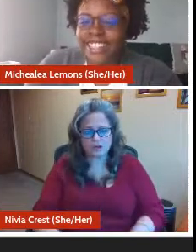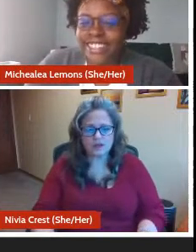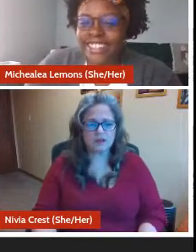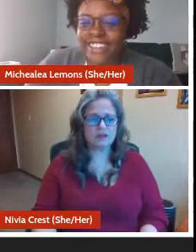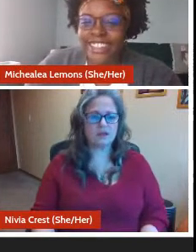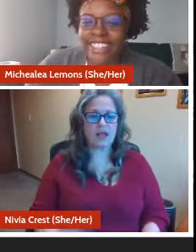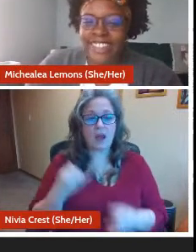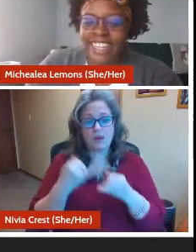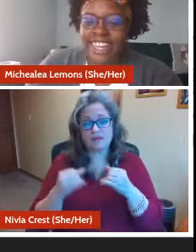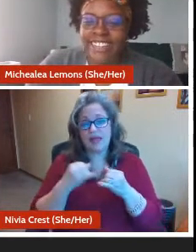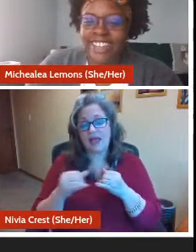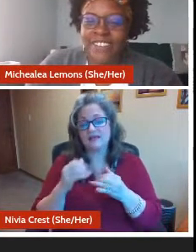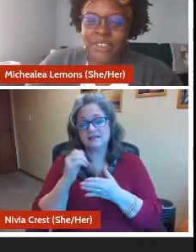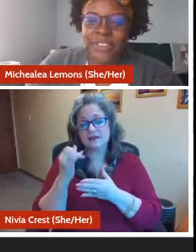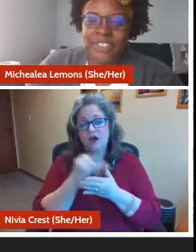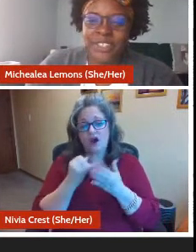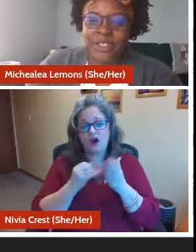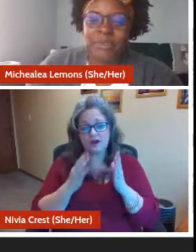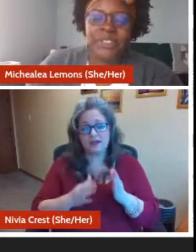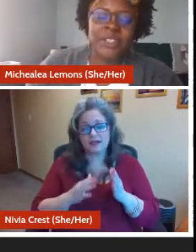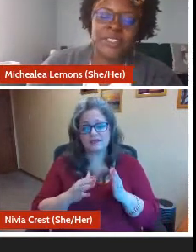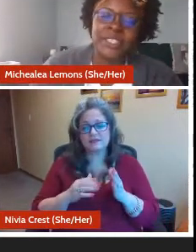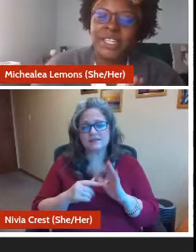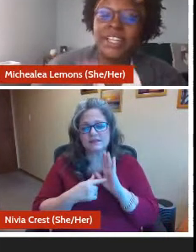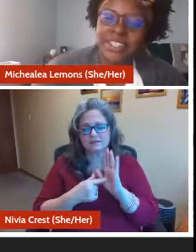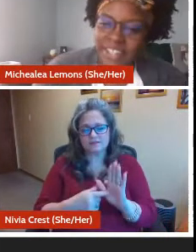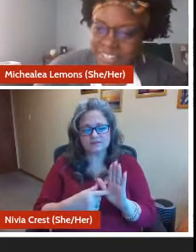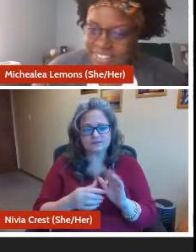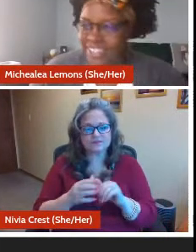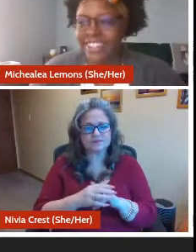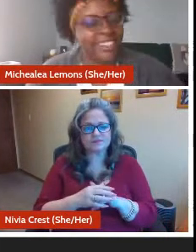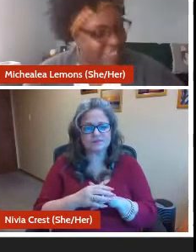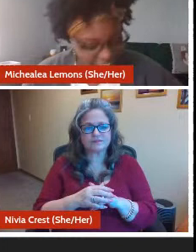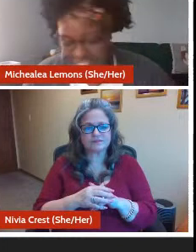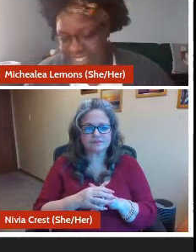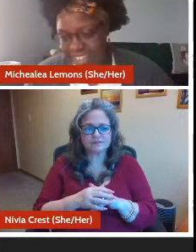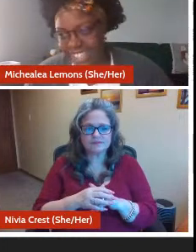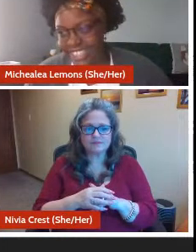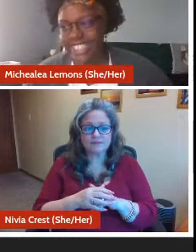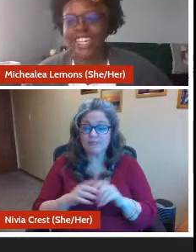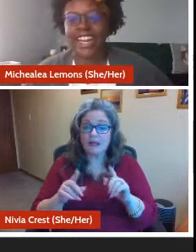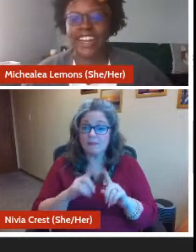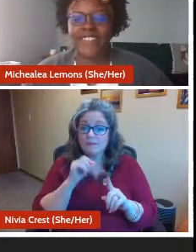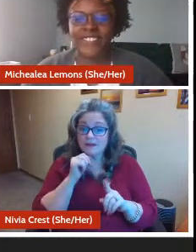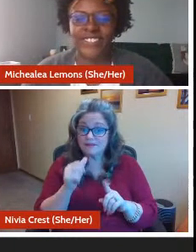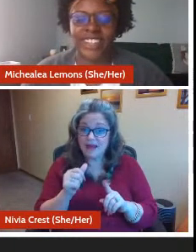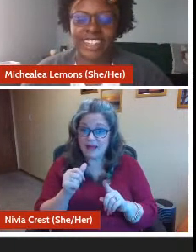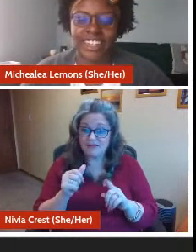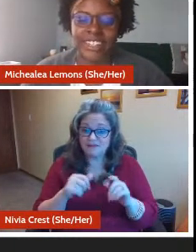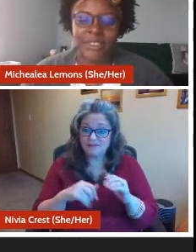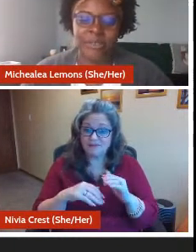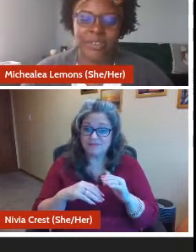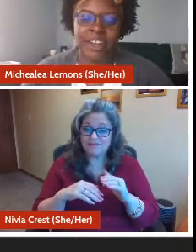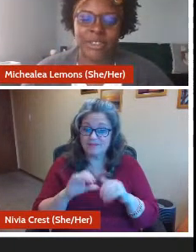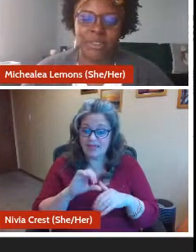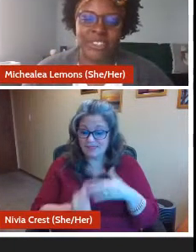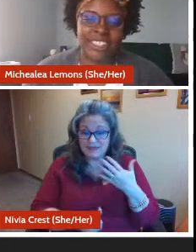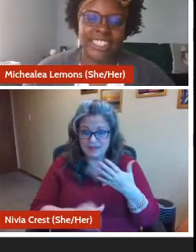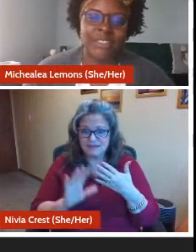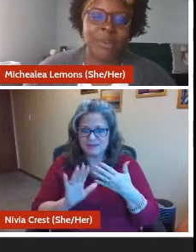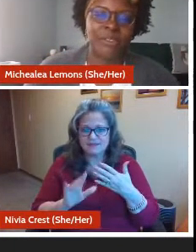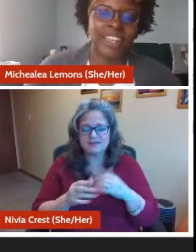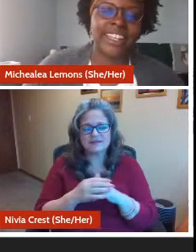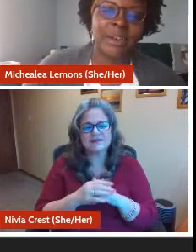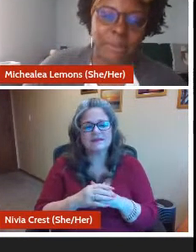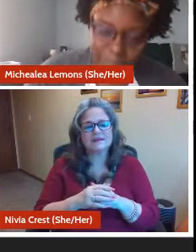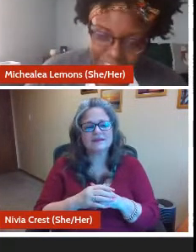Our last artist that we featured, but certainly not the least for